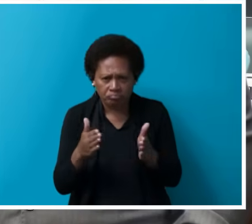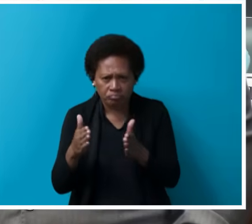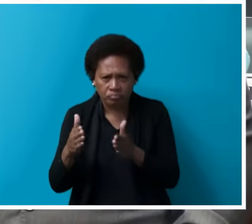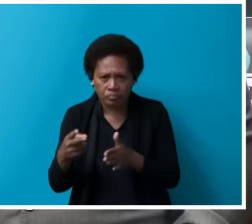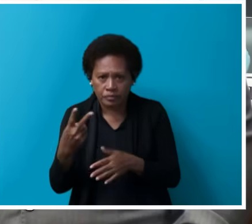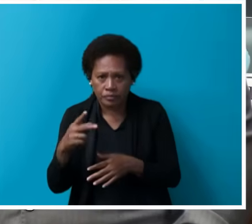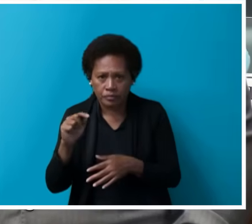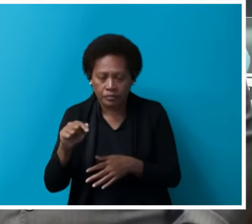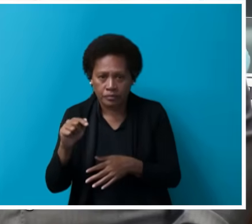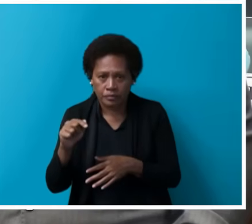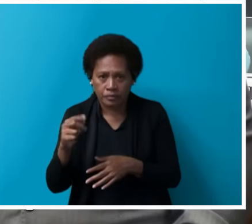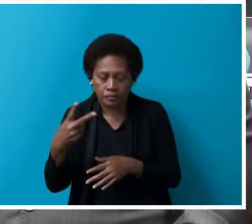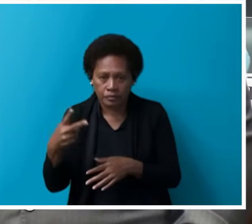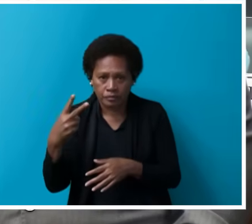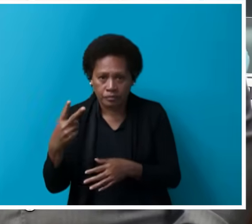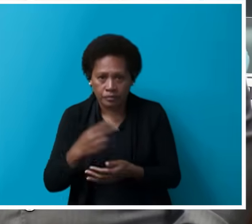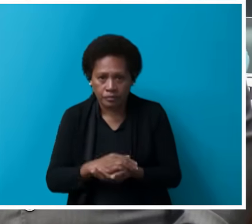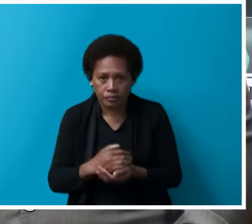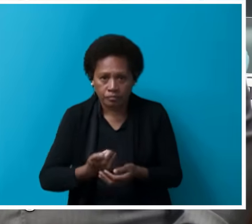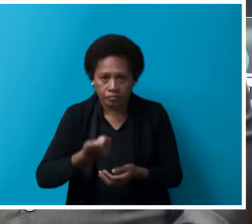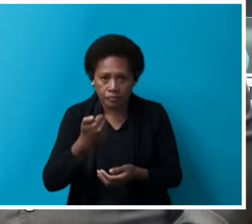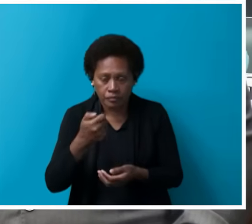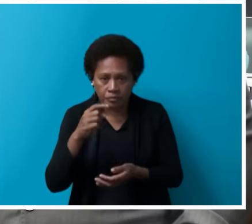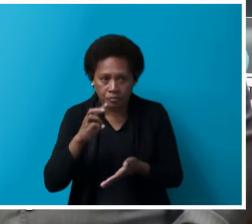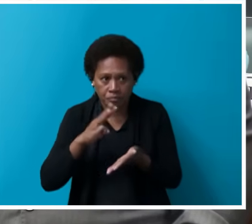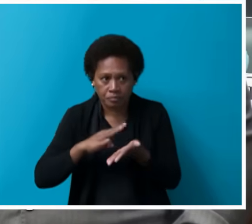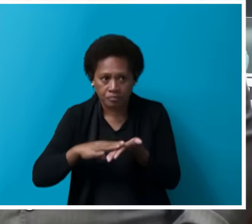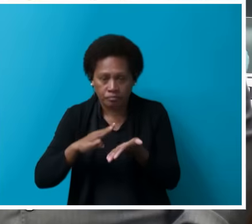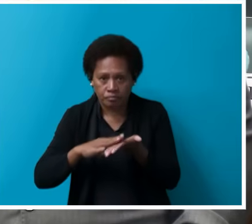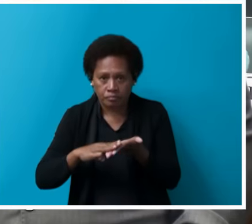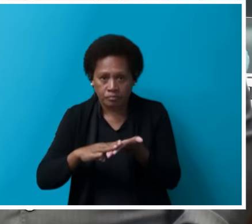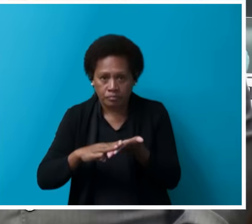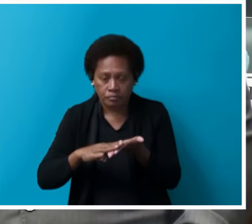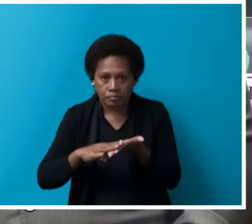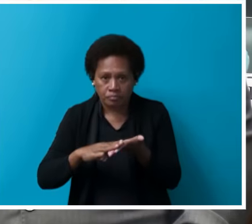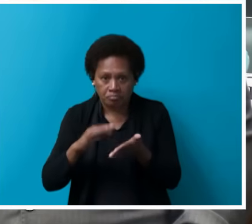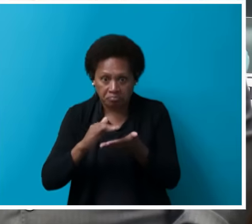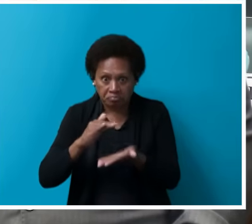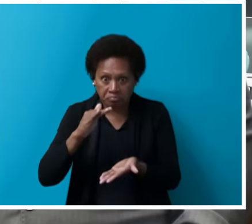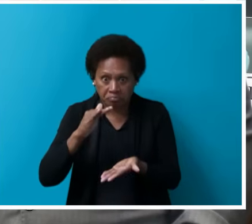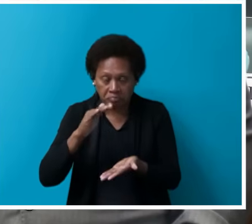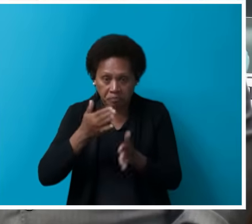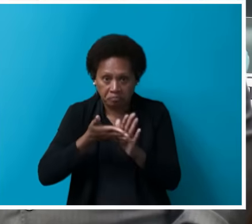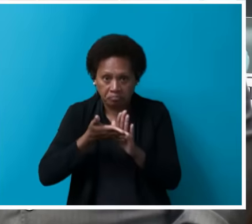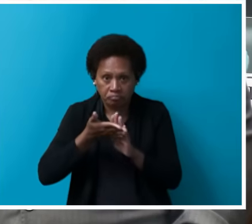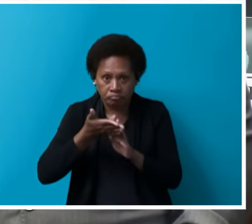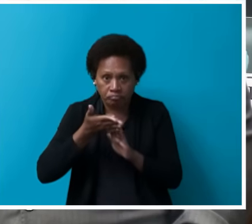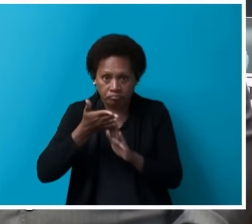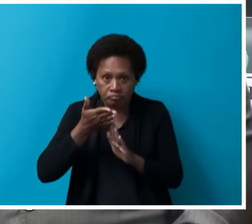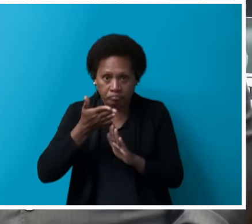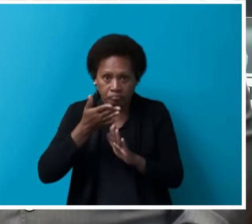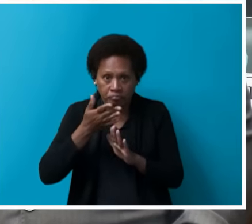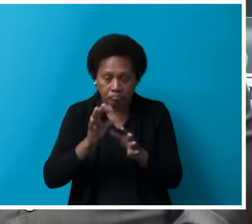And this is an increase of 6.7 billion during that term. This is the highest build-up, and it's not just